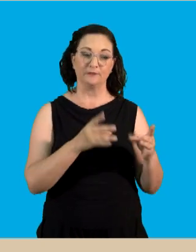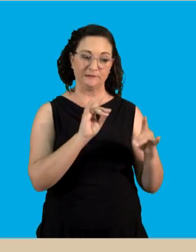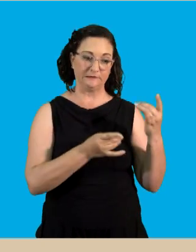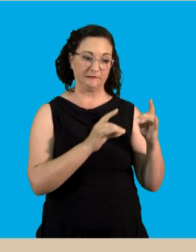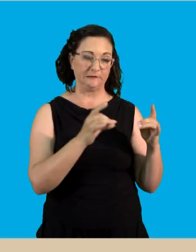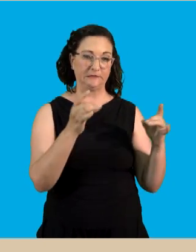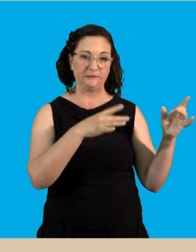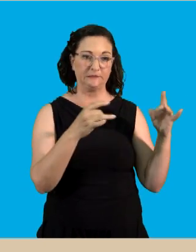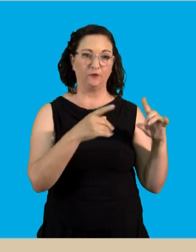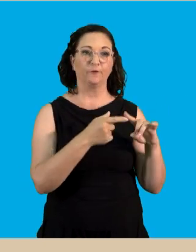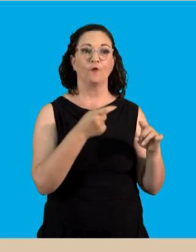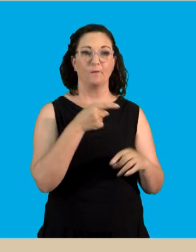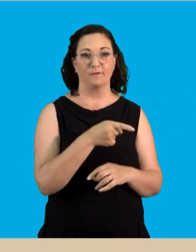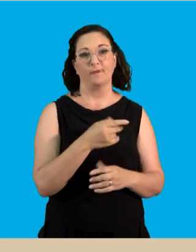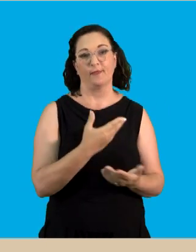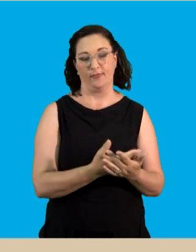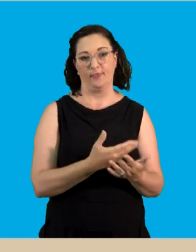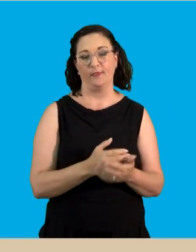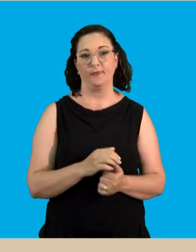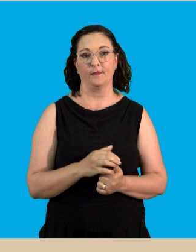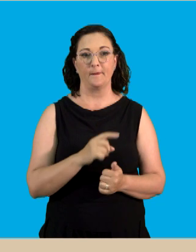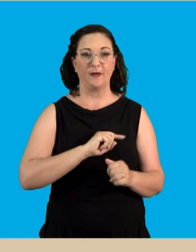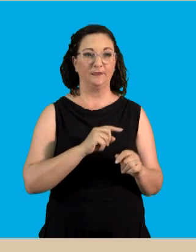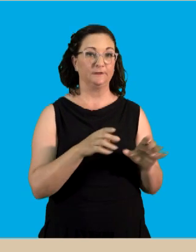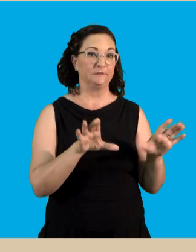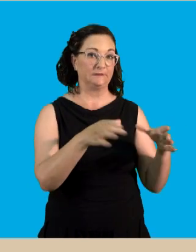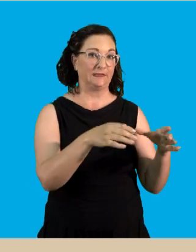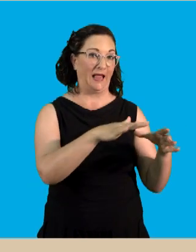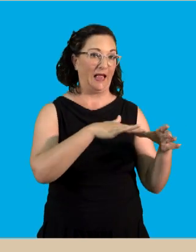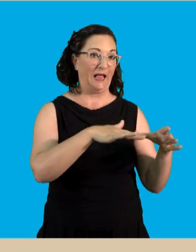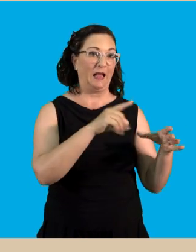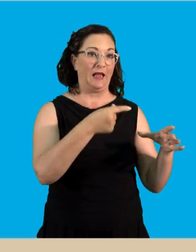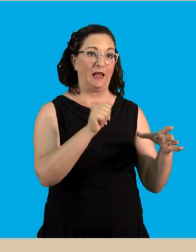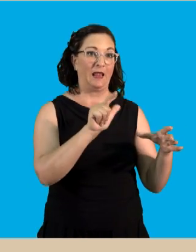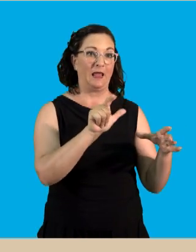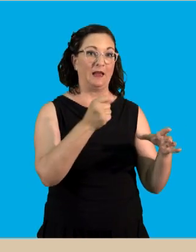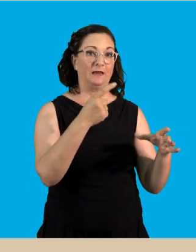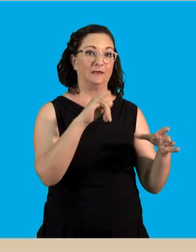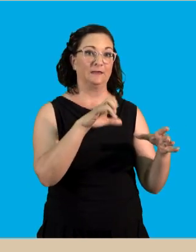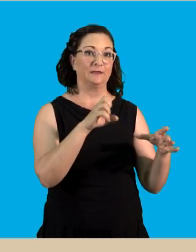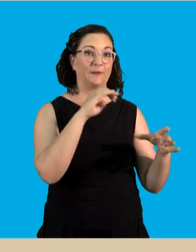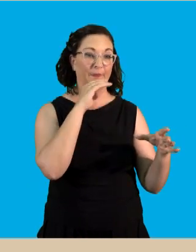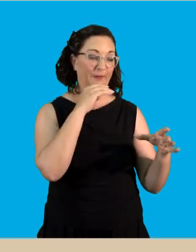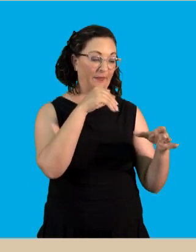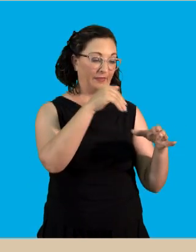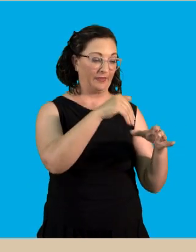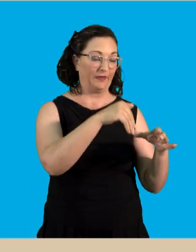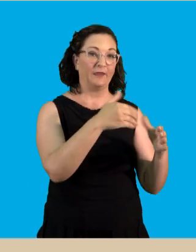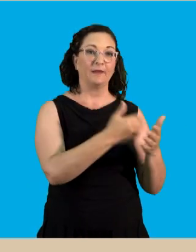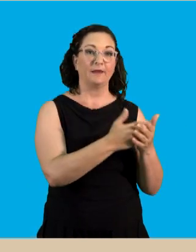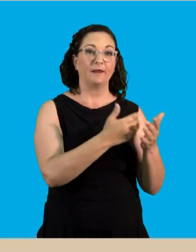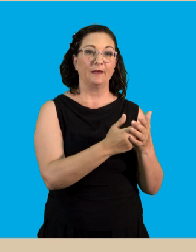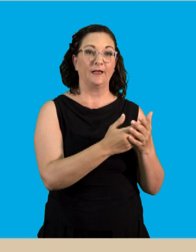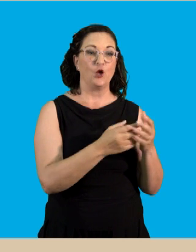the City of Stars came from. Because remember that a galaxy is a group of massive stars made up of